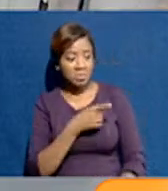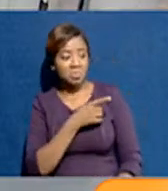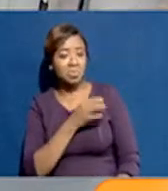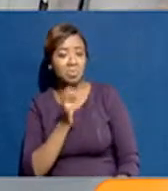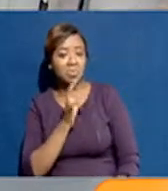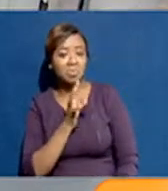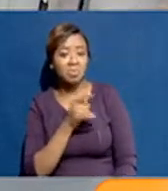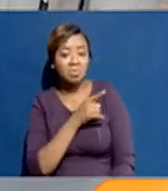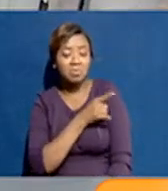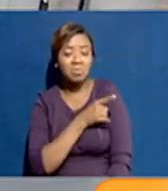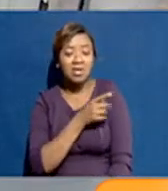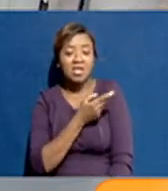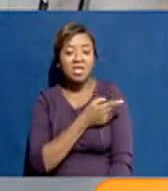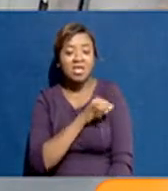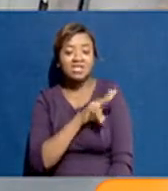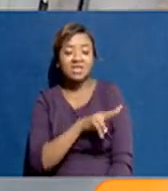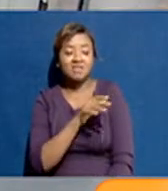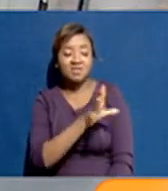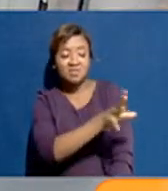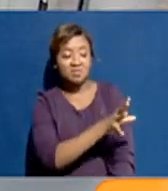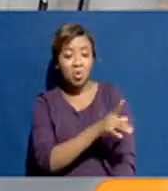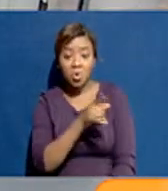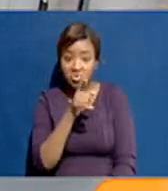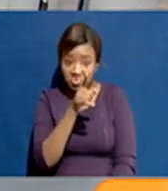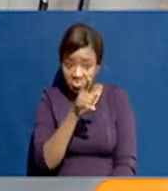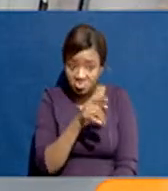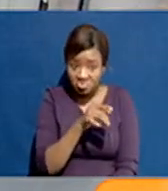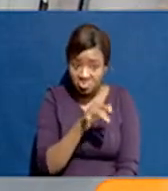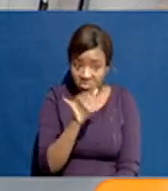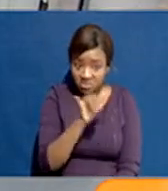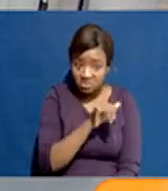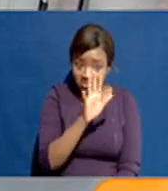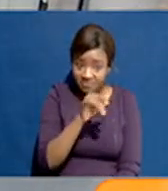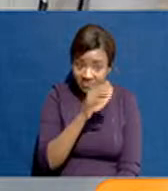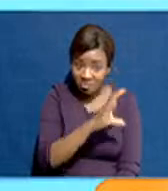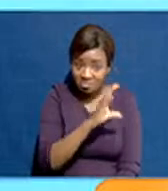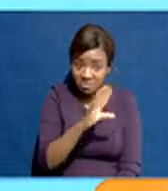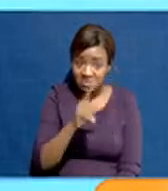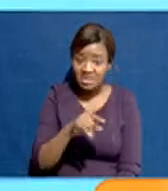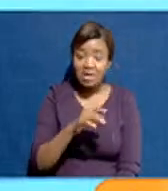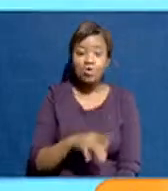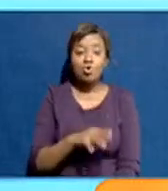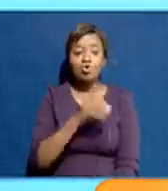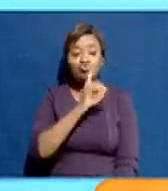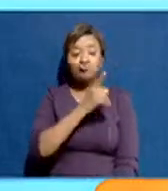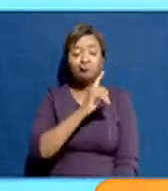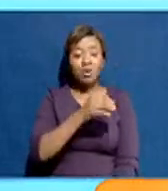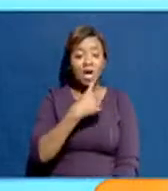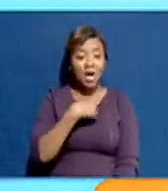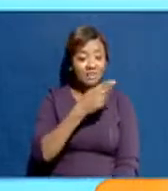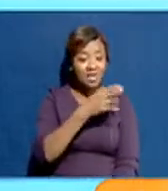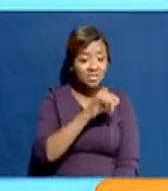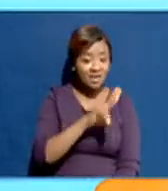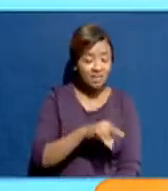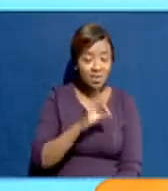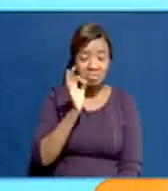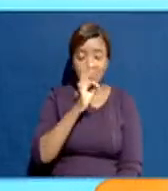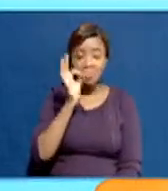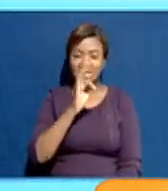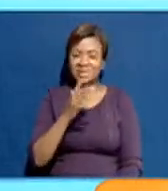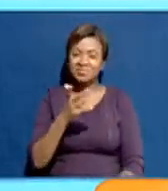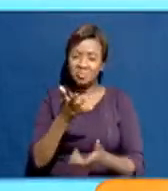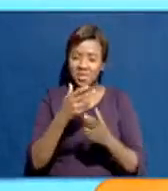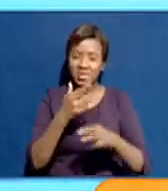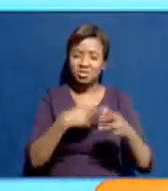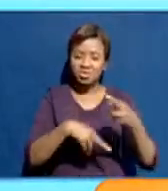are for that area. You are there from the room of the CCC. You are the one. So I think we need also to